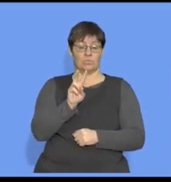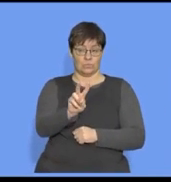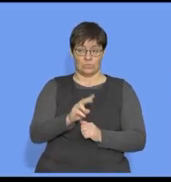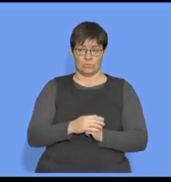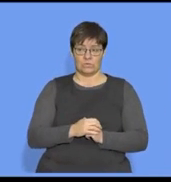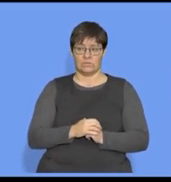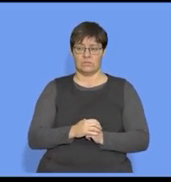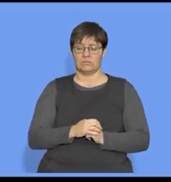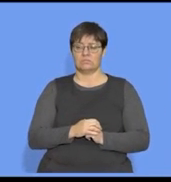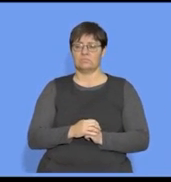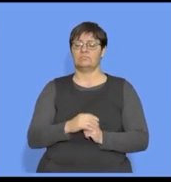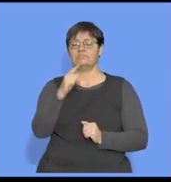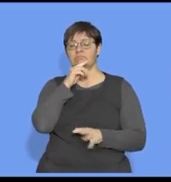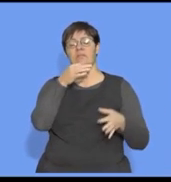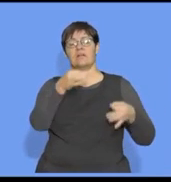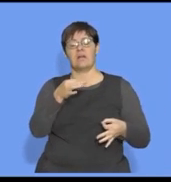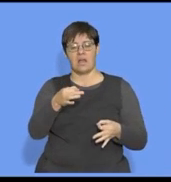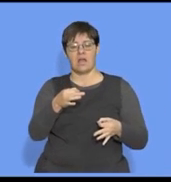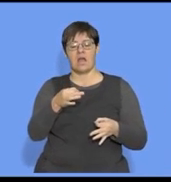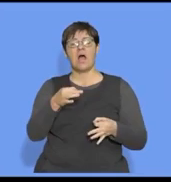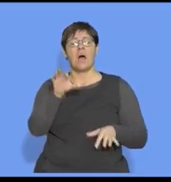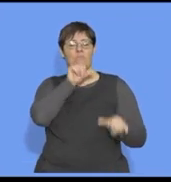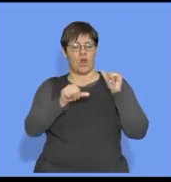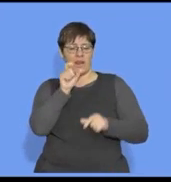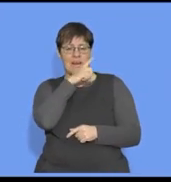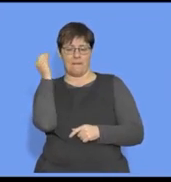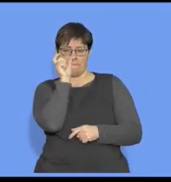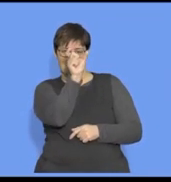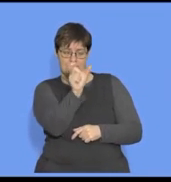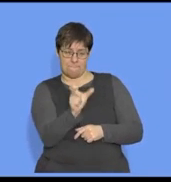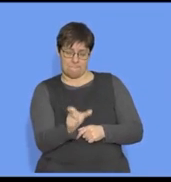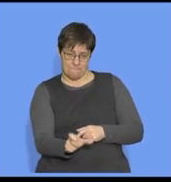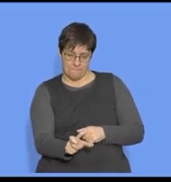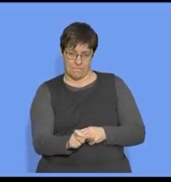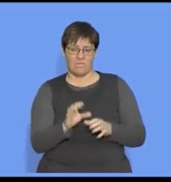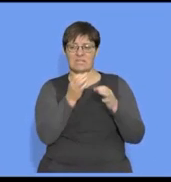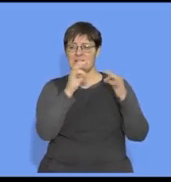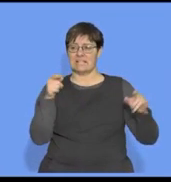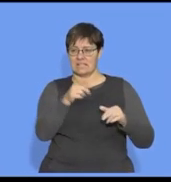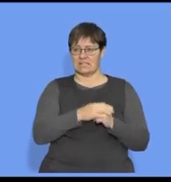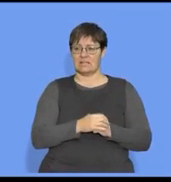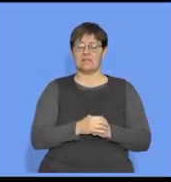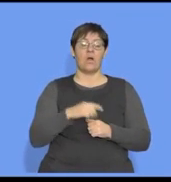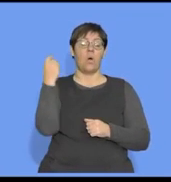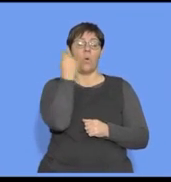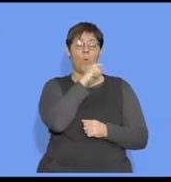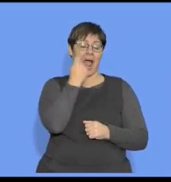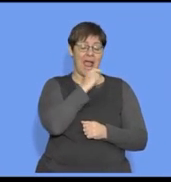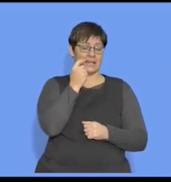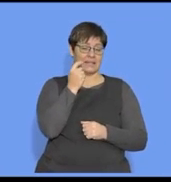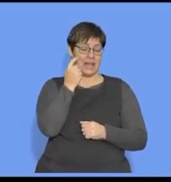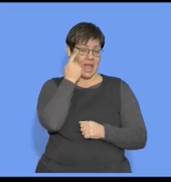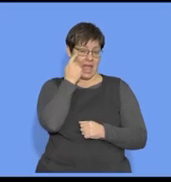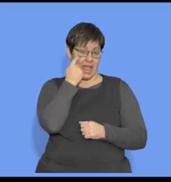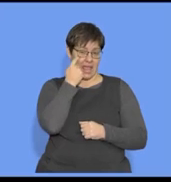So the next question, we give the correct biological terms of the following sentences. The white